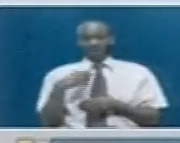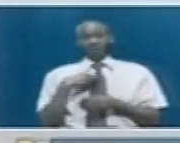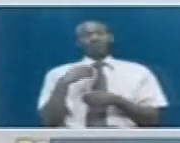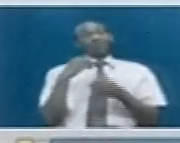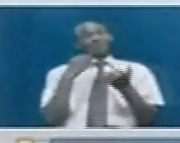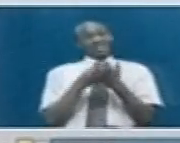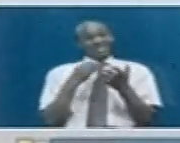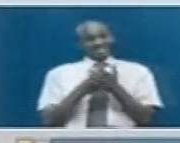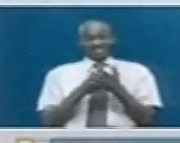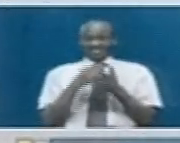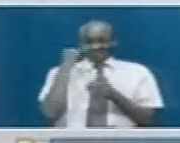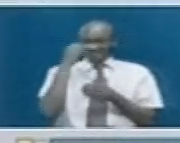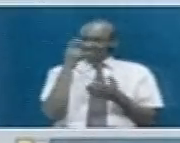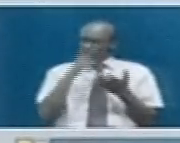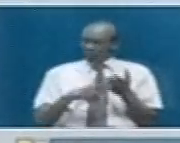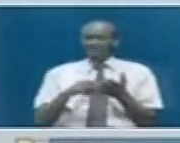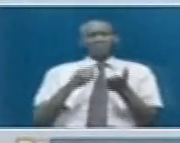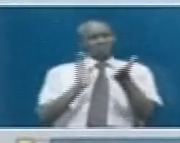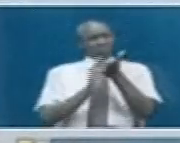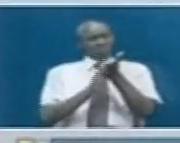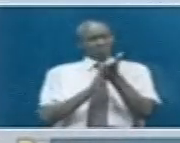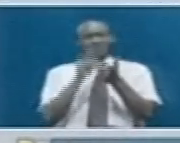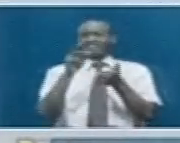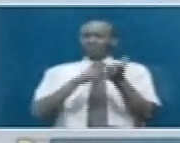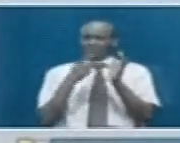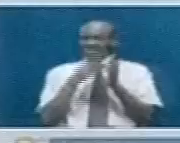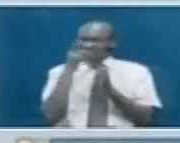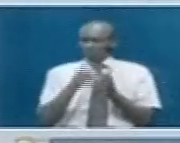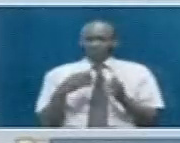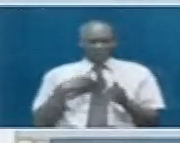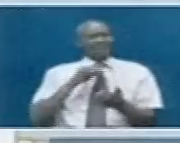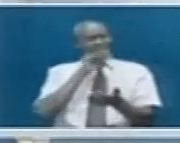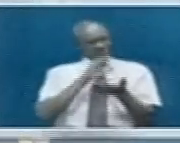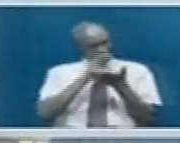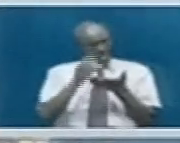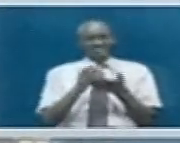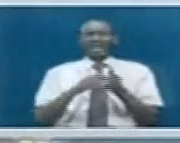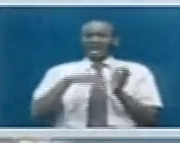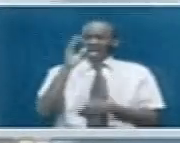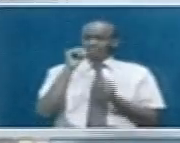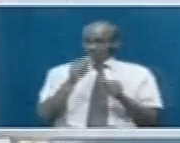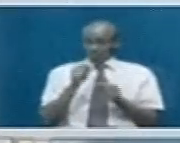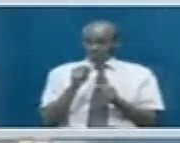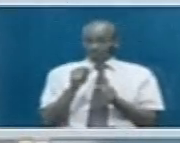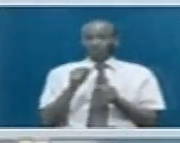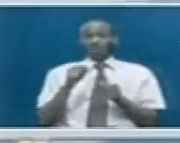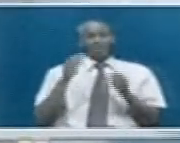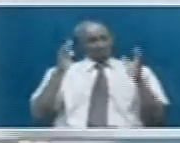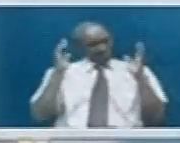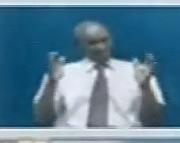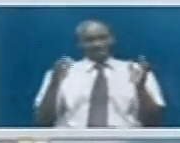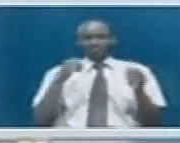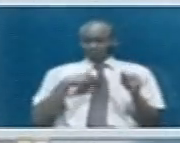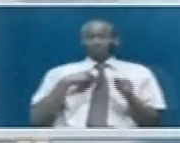firm commended the project's arrangers for securing the massive funding required to complete what will be the largest wind plant in